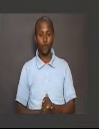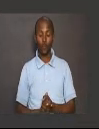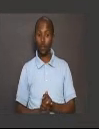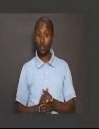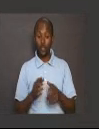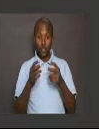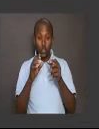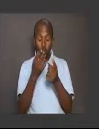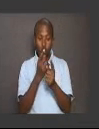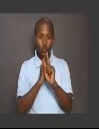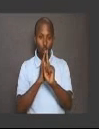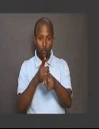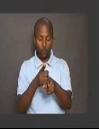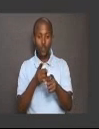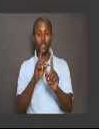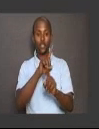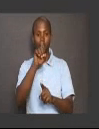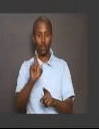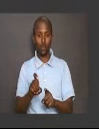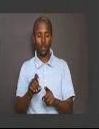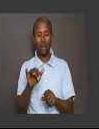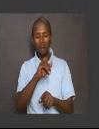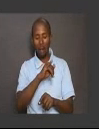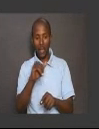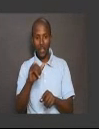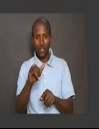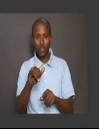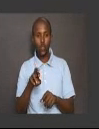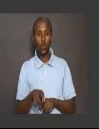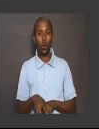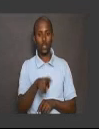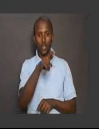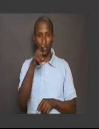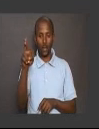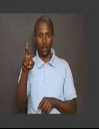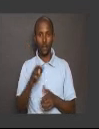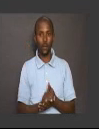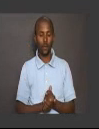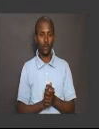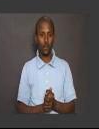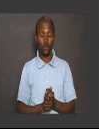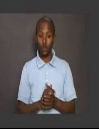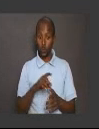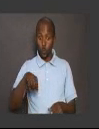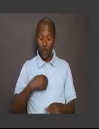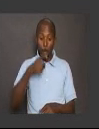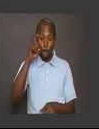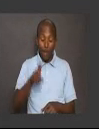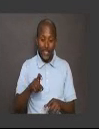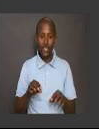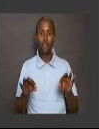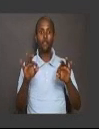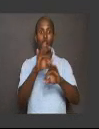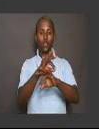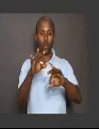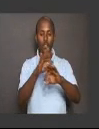x. Let us solve the derivative like a normal quadrilateral.